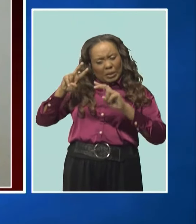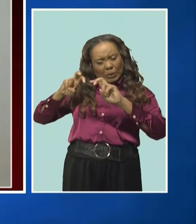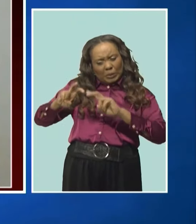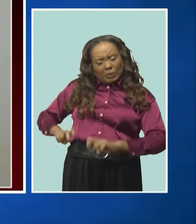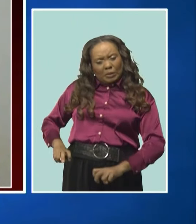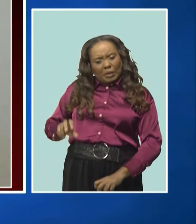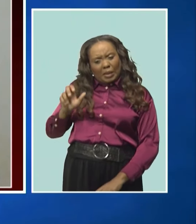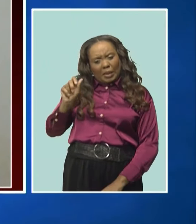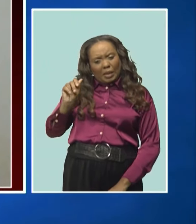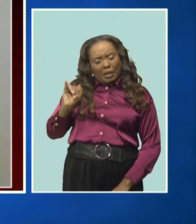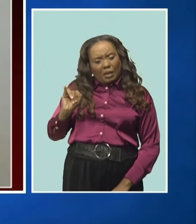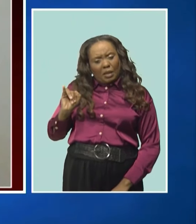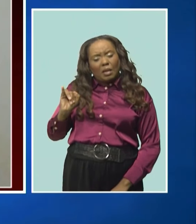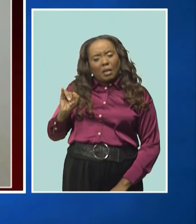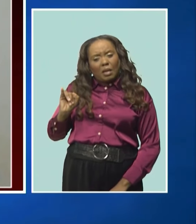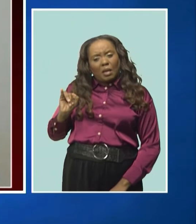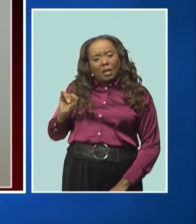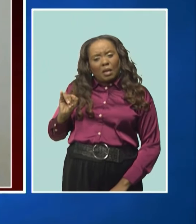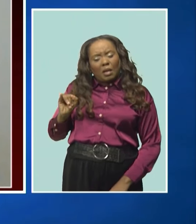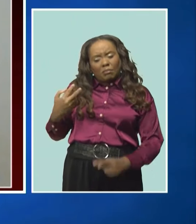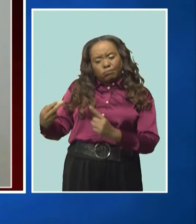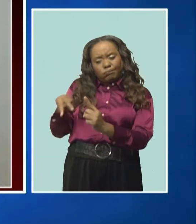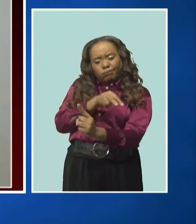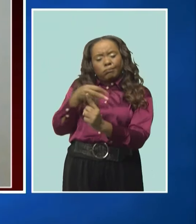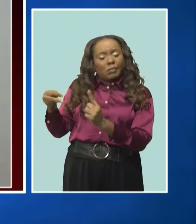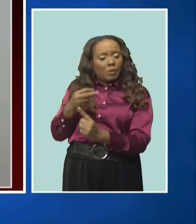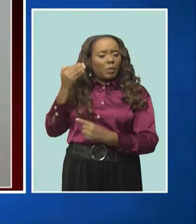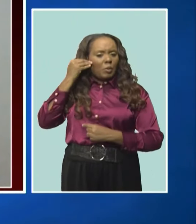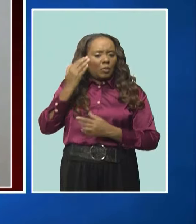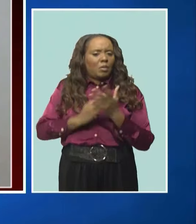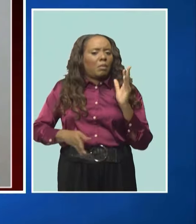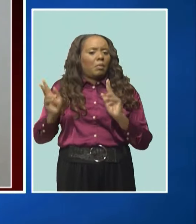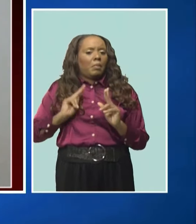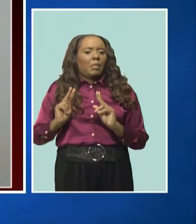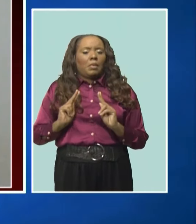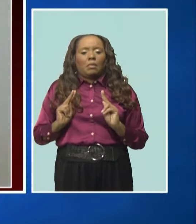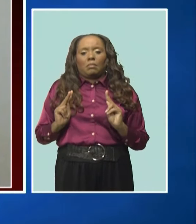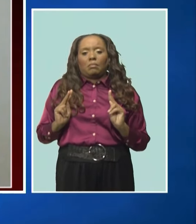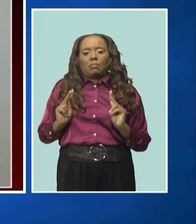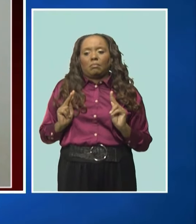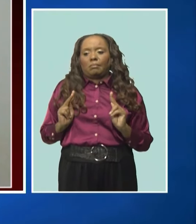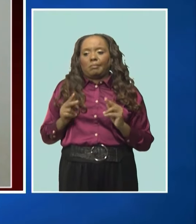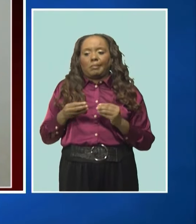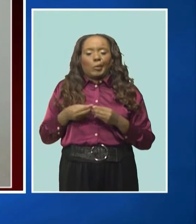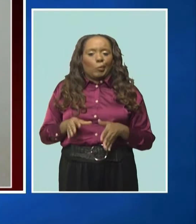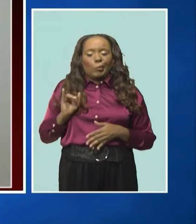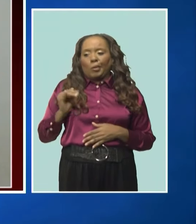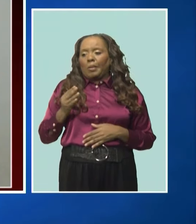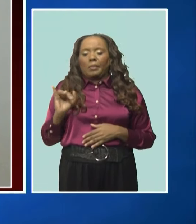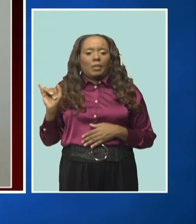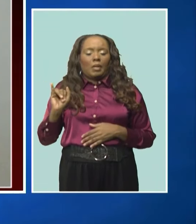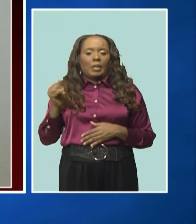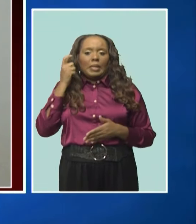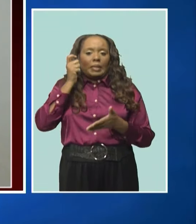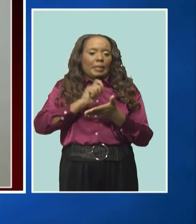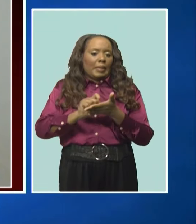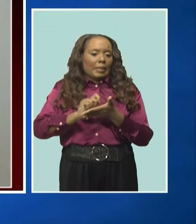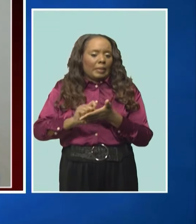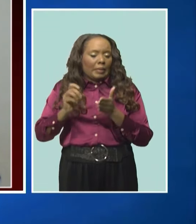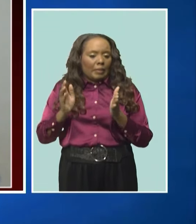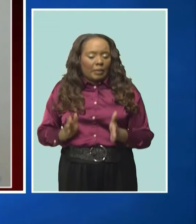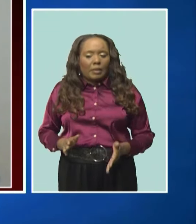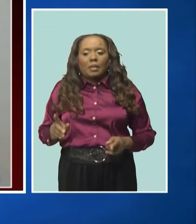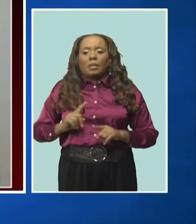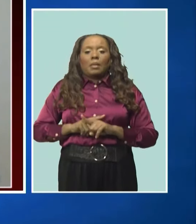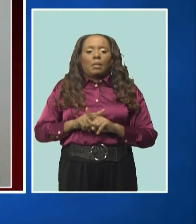nice perspective, while there will be some job losses, let's say you have maybe secretaries and so forth, the fact is that there are